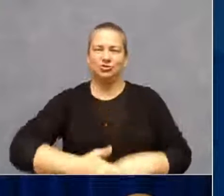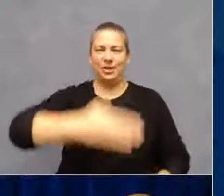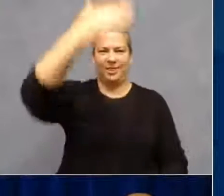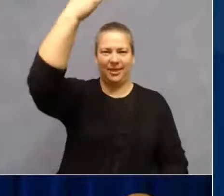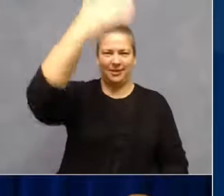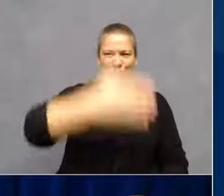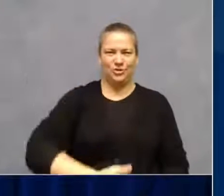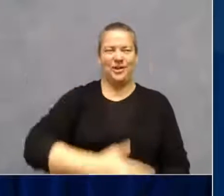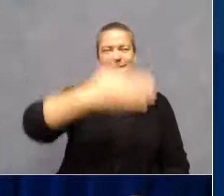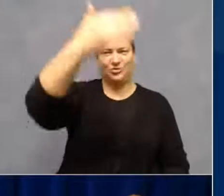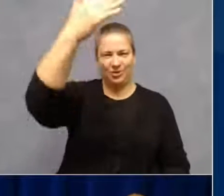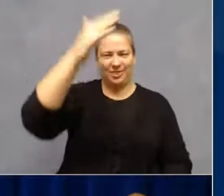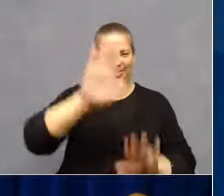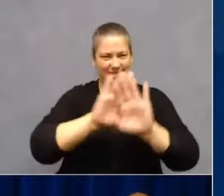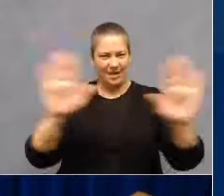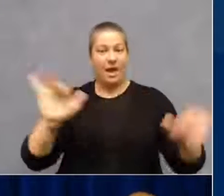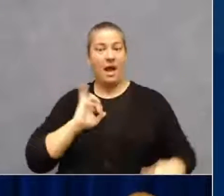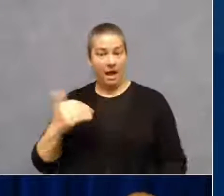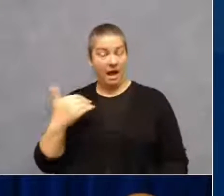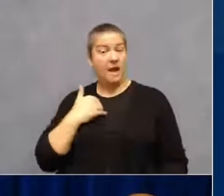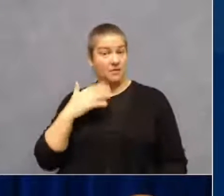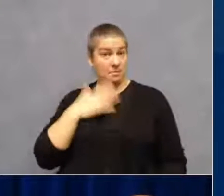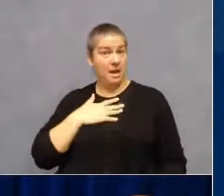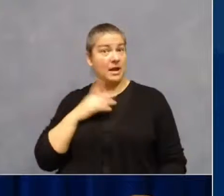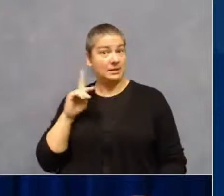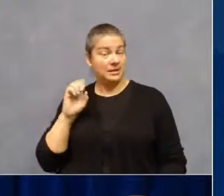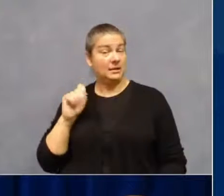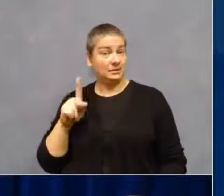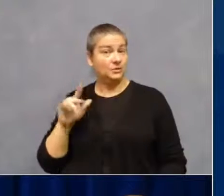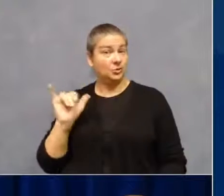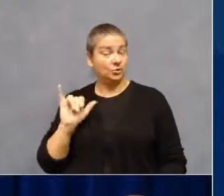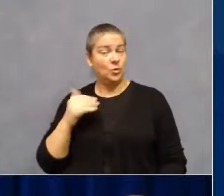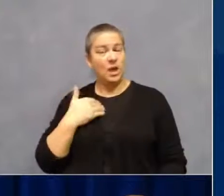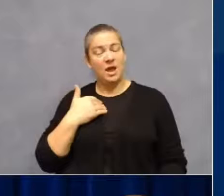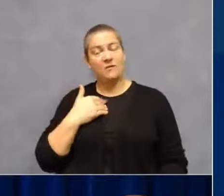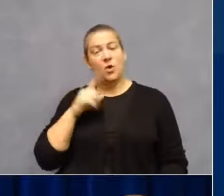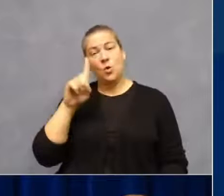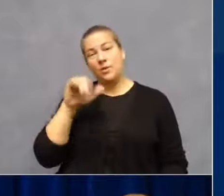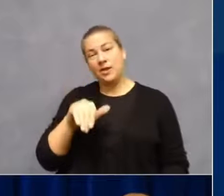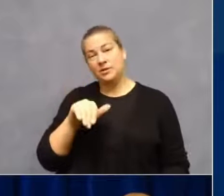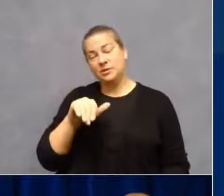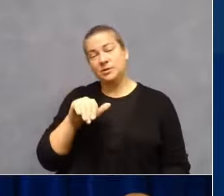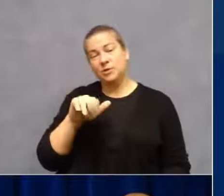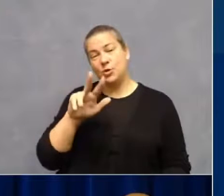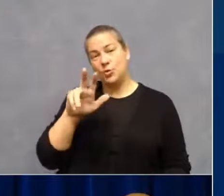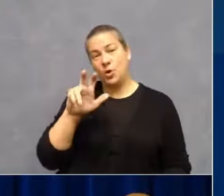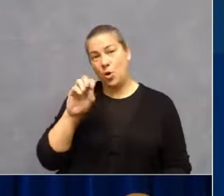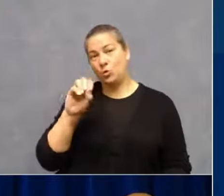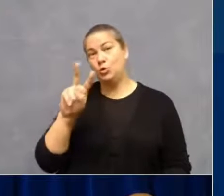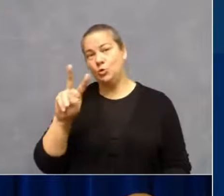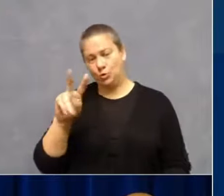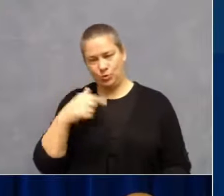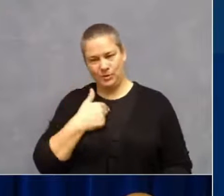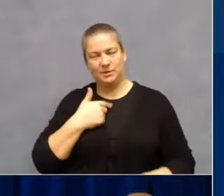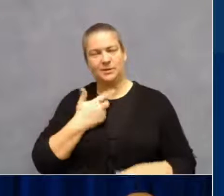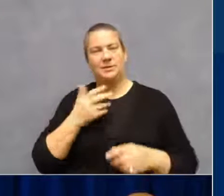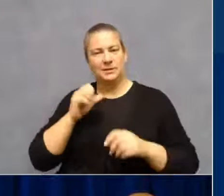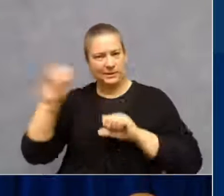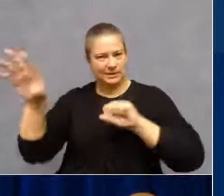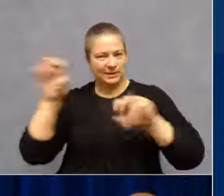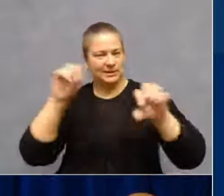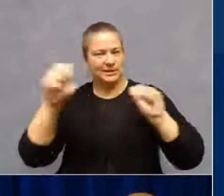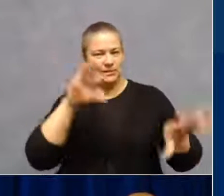now have another 1,302 spread out from other places. This is what you have to do